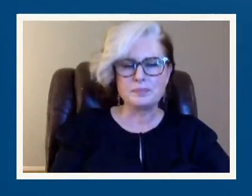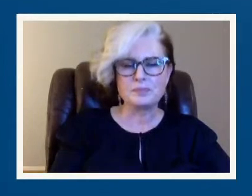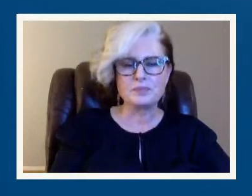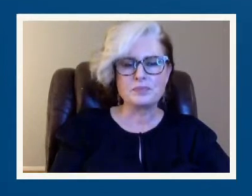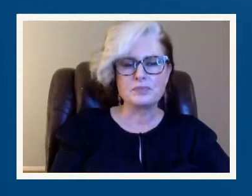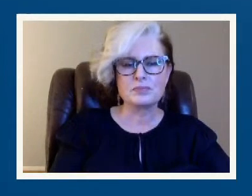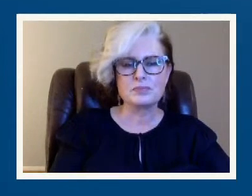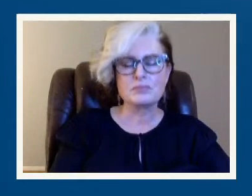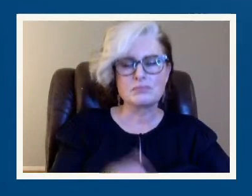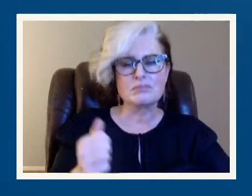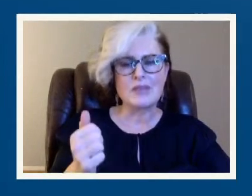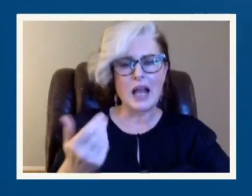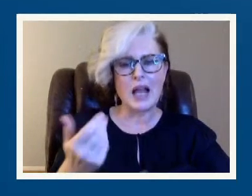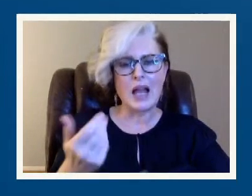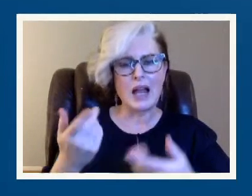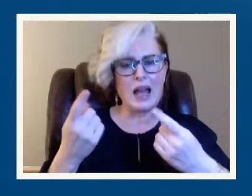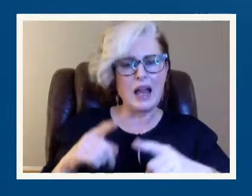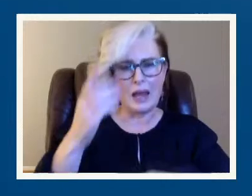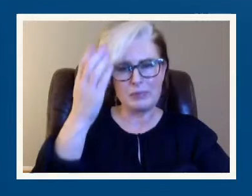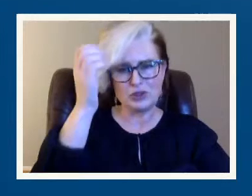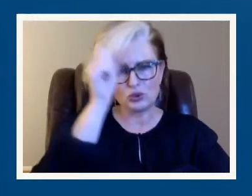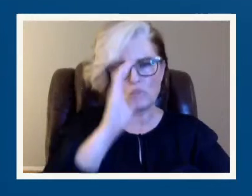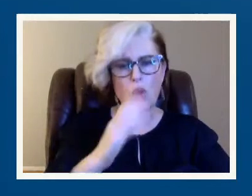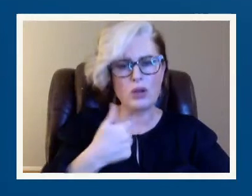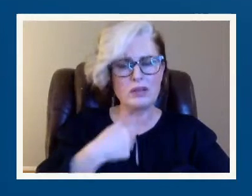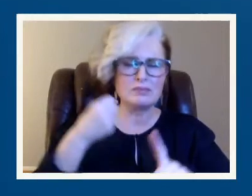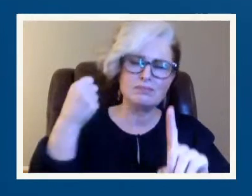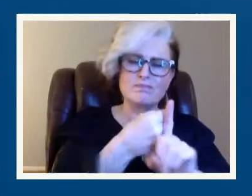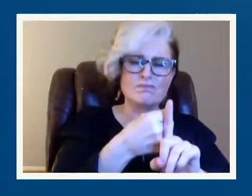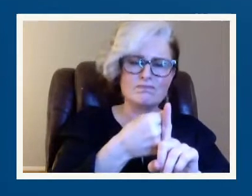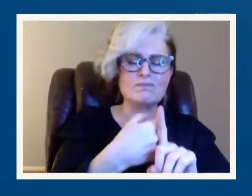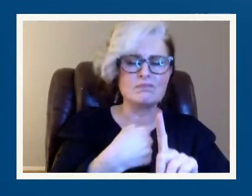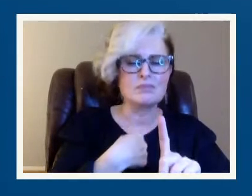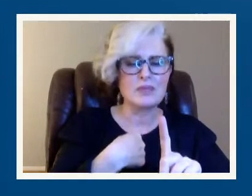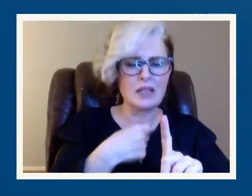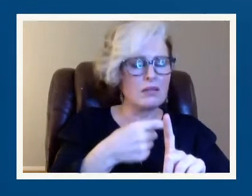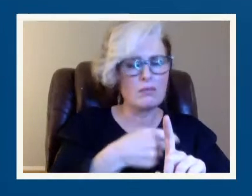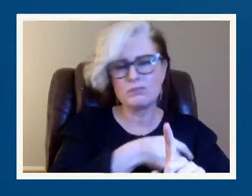I had a stroke, and it really knocked me on my back.